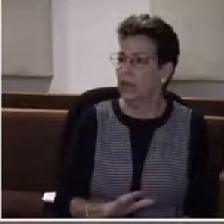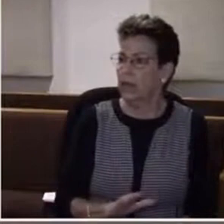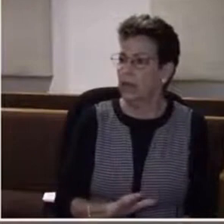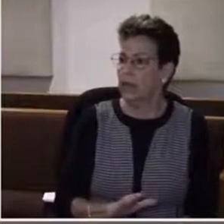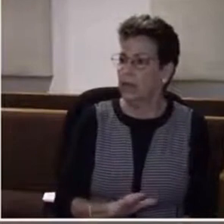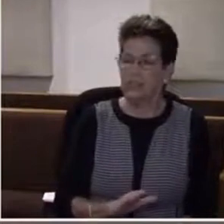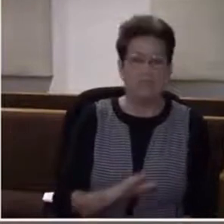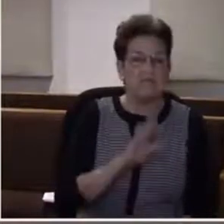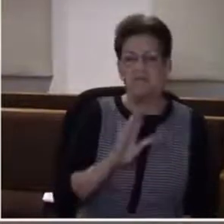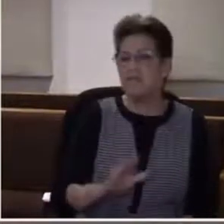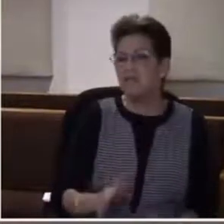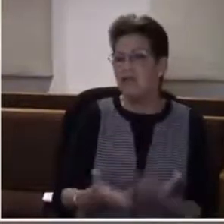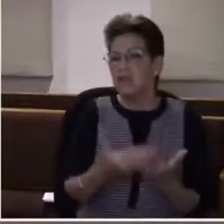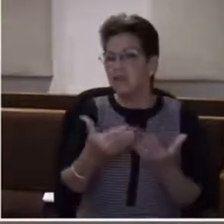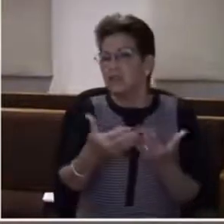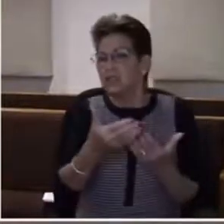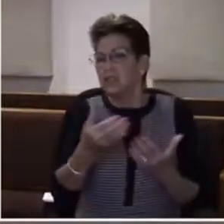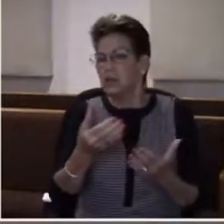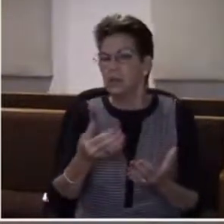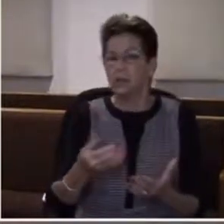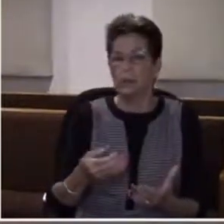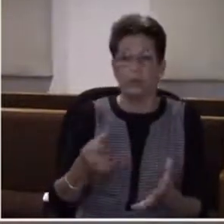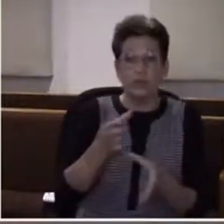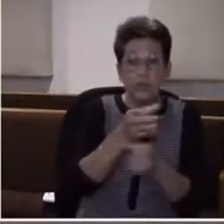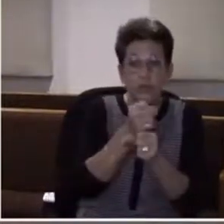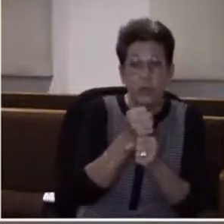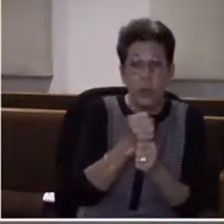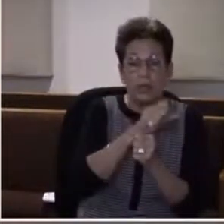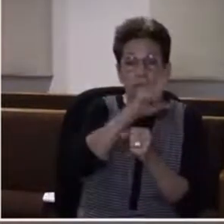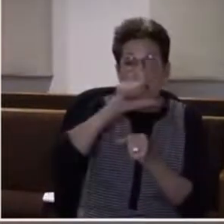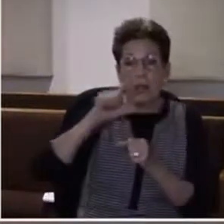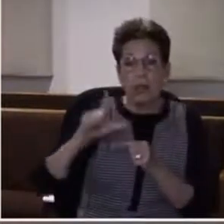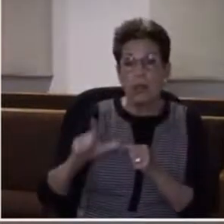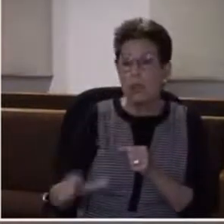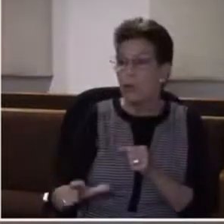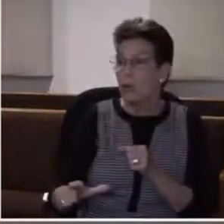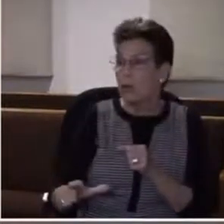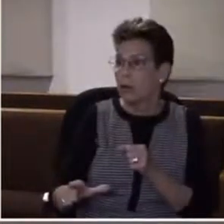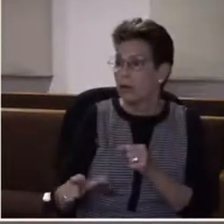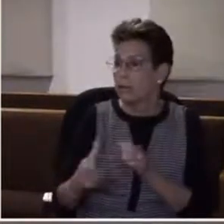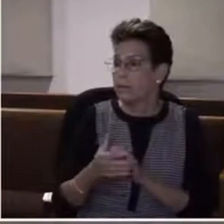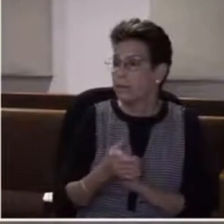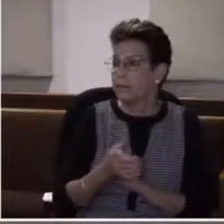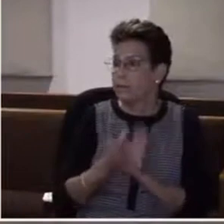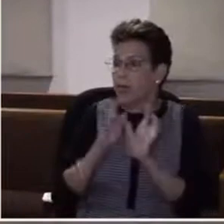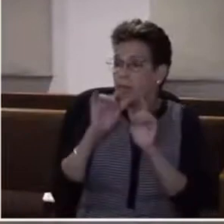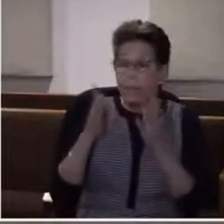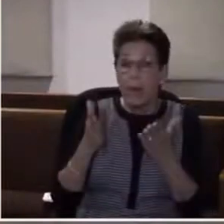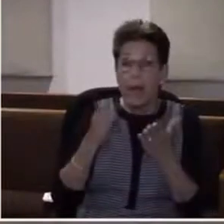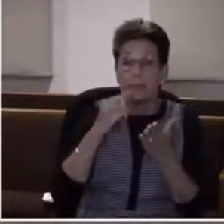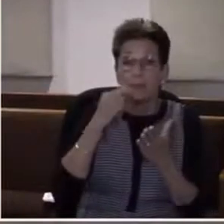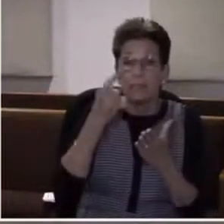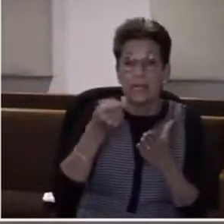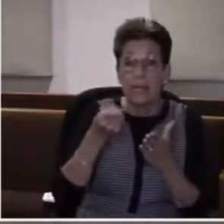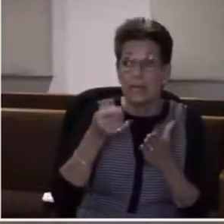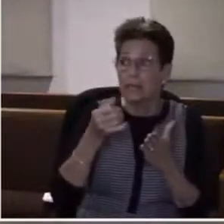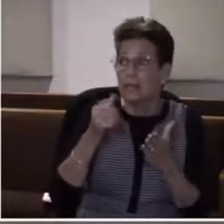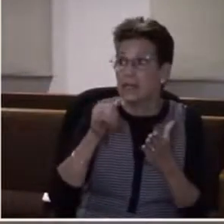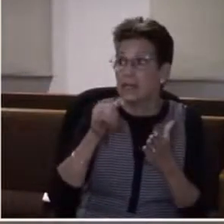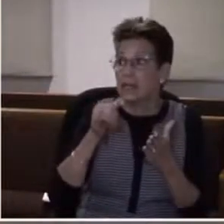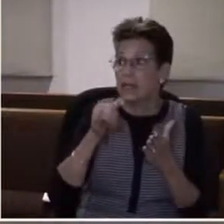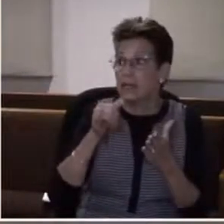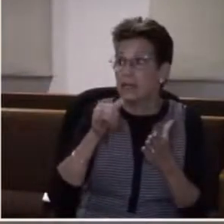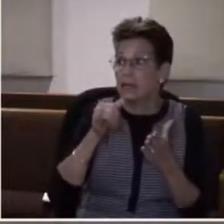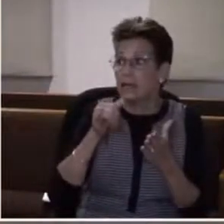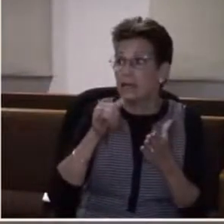it's never simple or easy for them to trust the Lord. By the way, the Bible does say the just